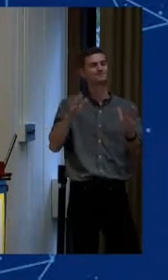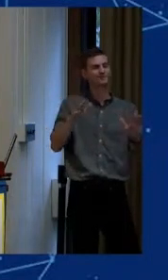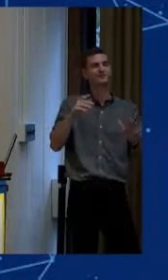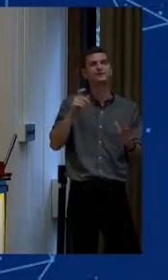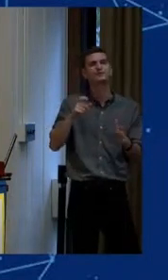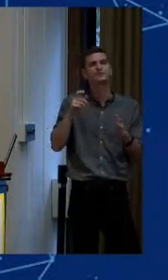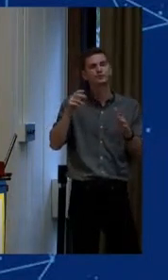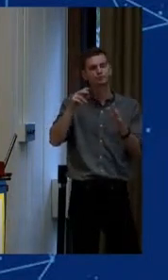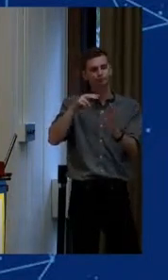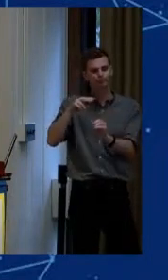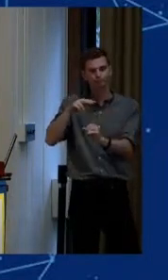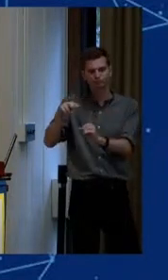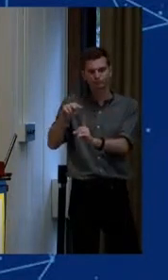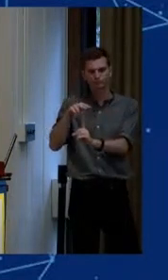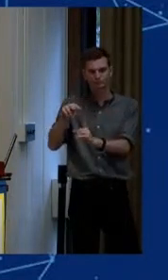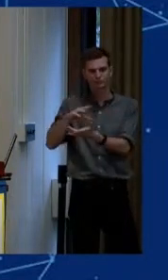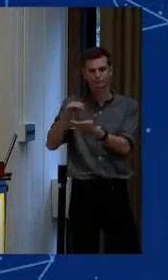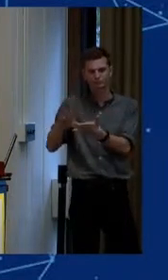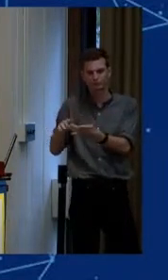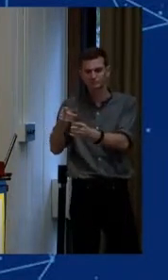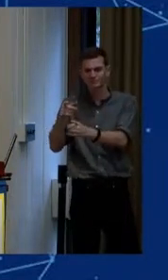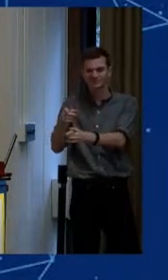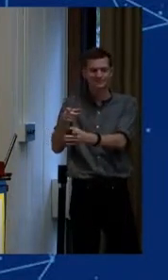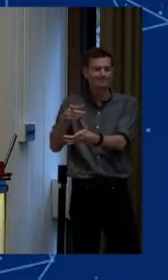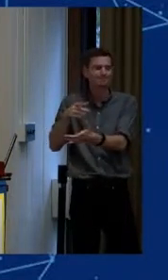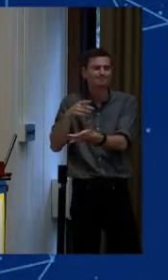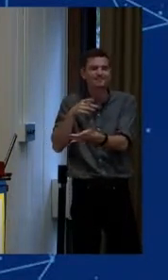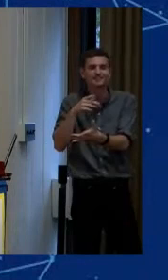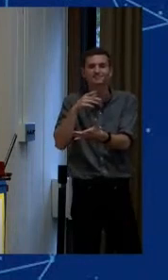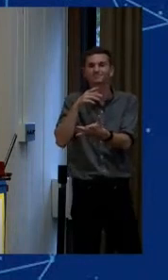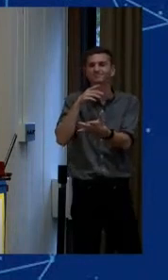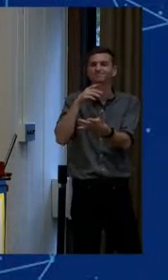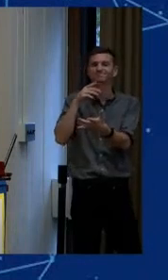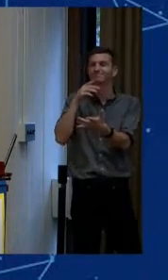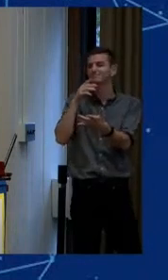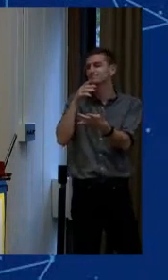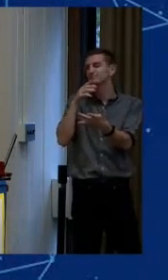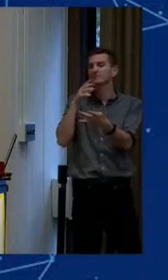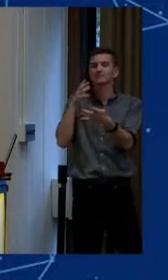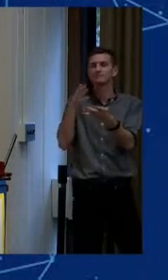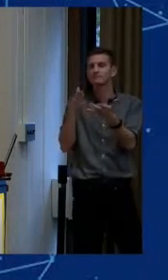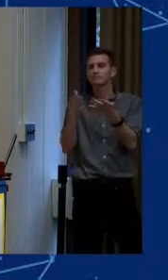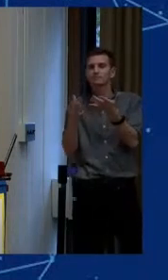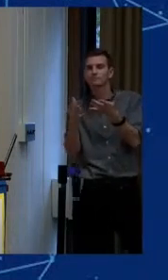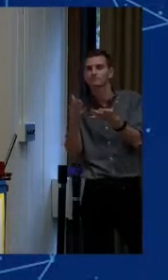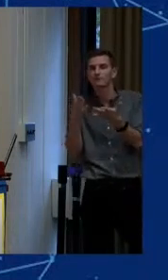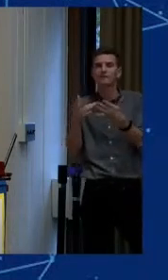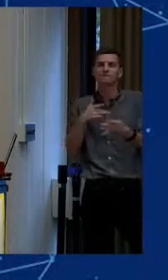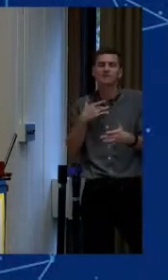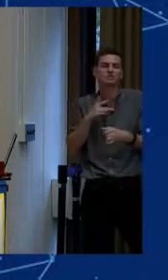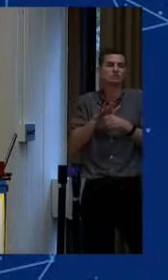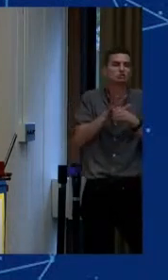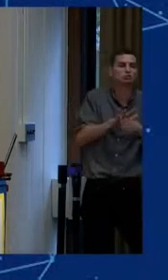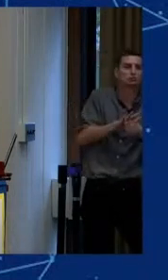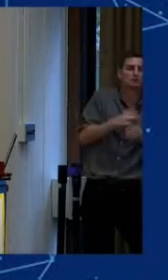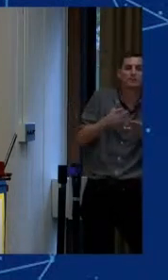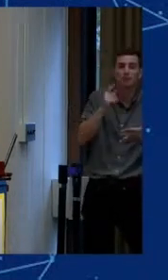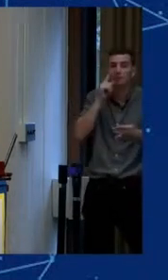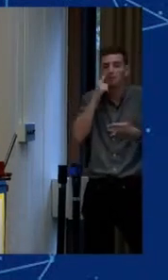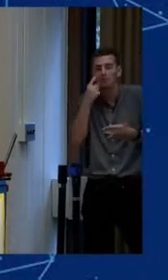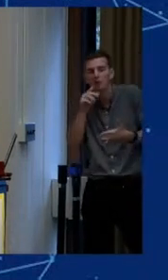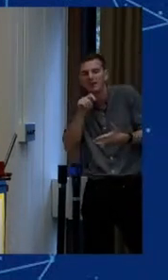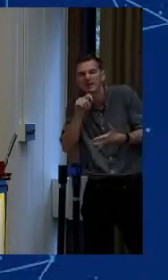who in moments of desperation or they're bored with the task and they're stressed, you know, where they don't even know how to